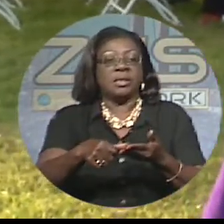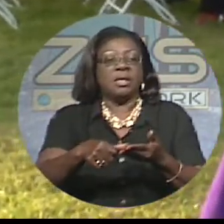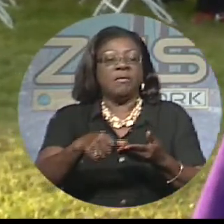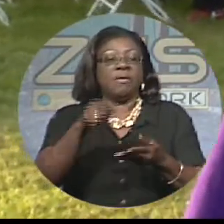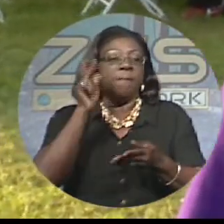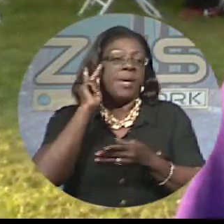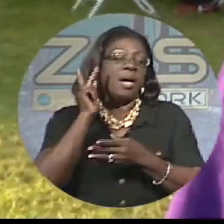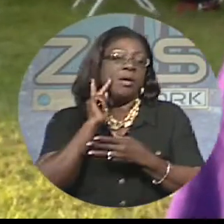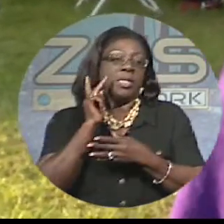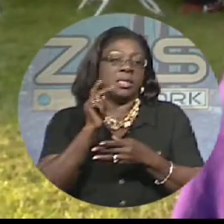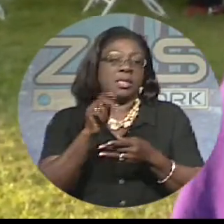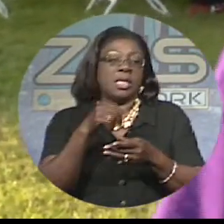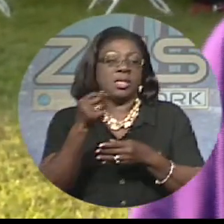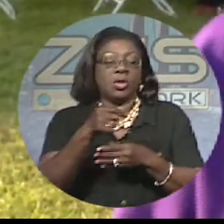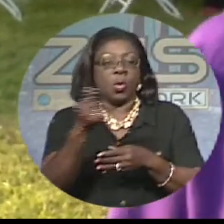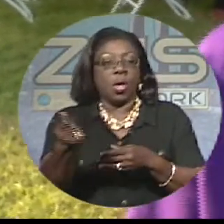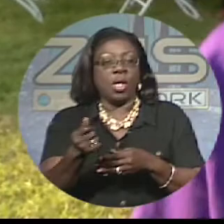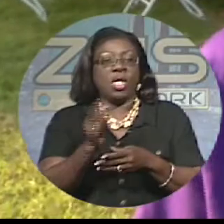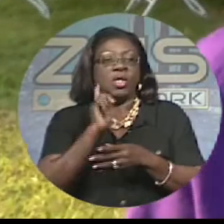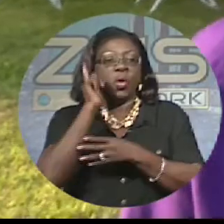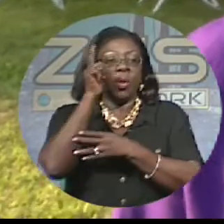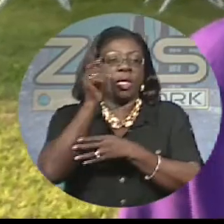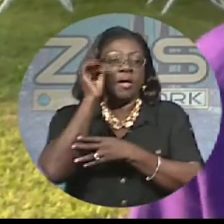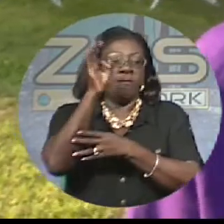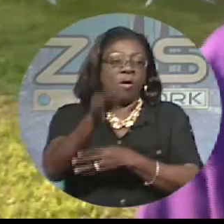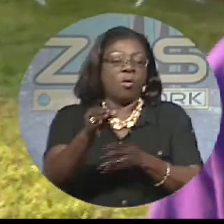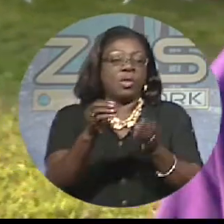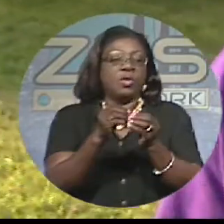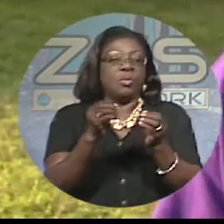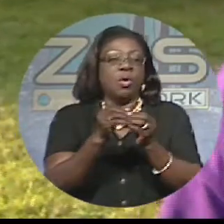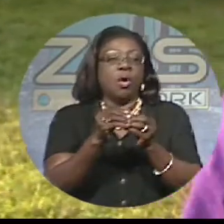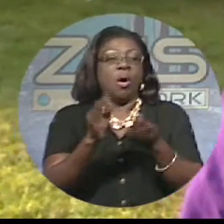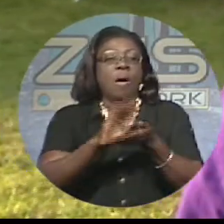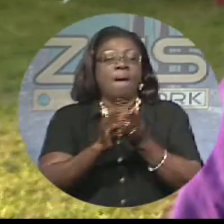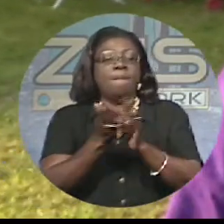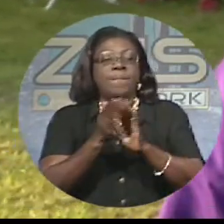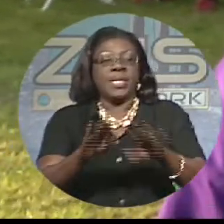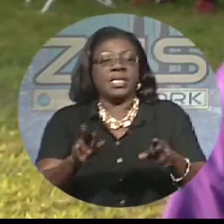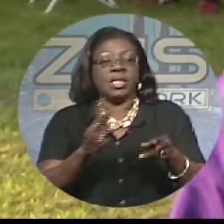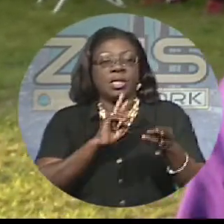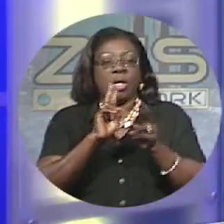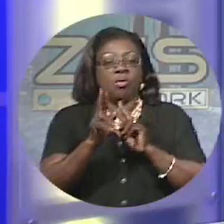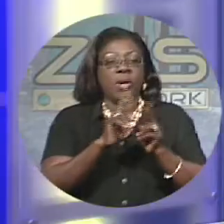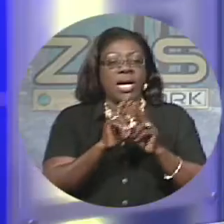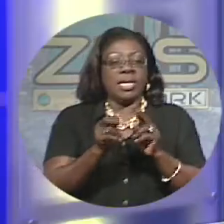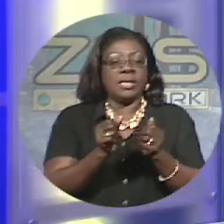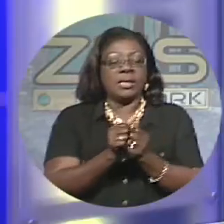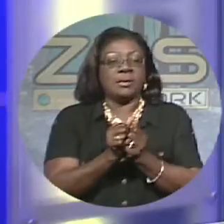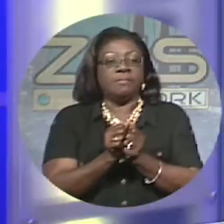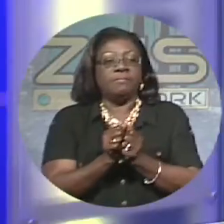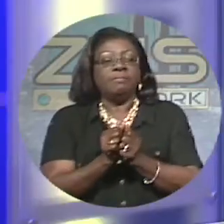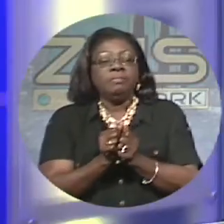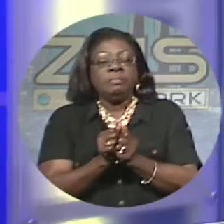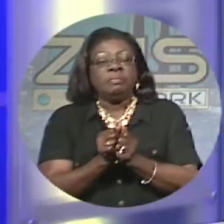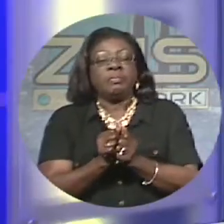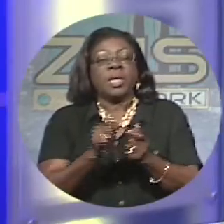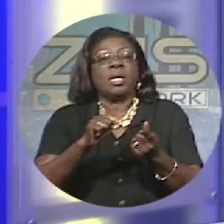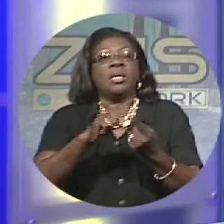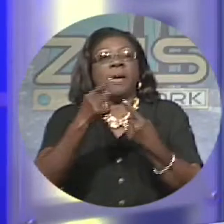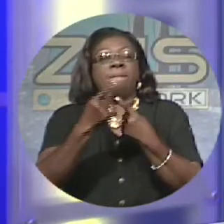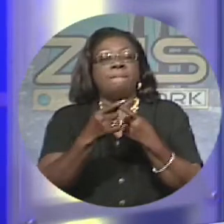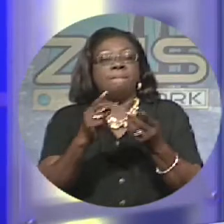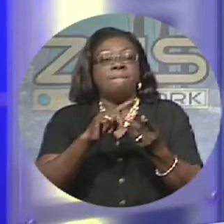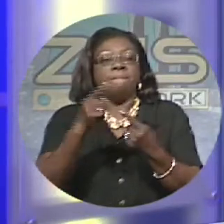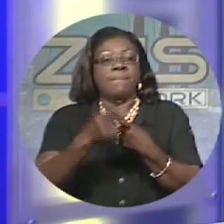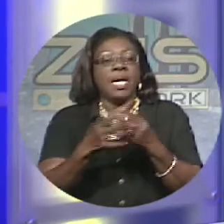carried. And so we are looking forward to more peace rallies. The month of October is recognized